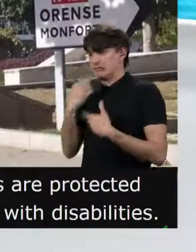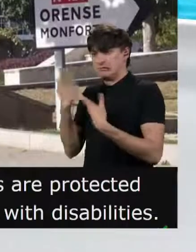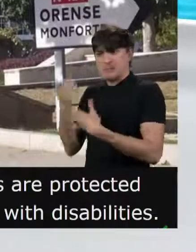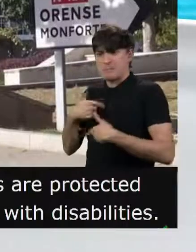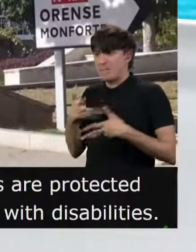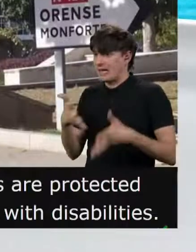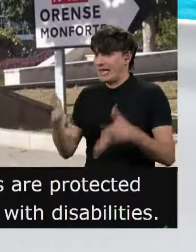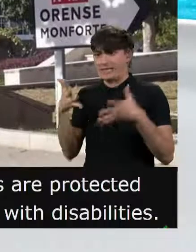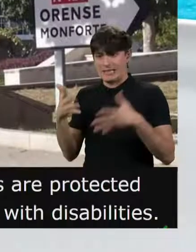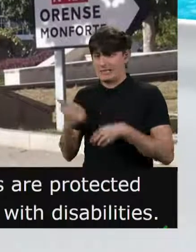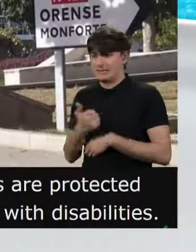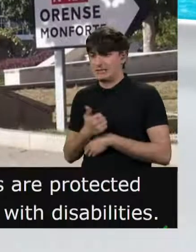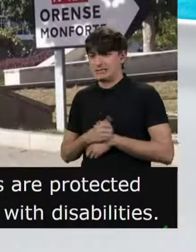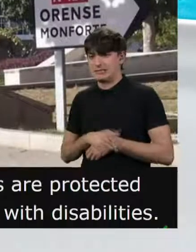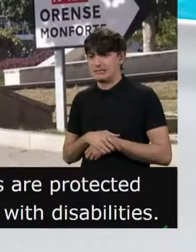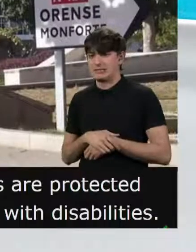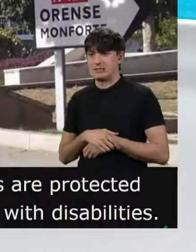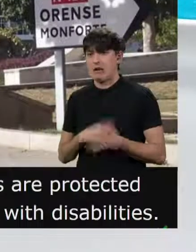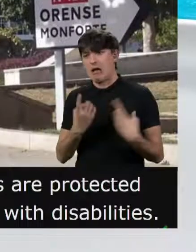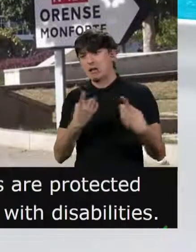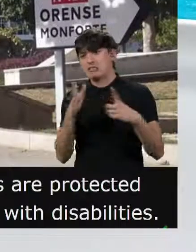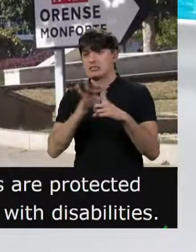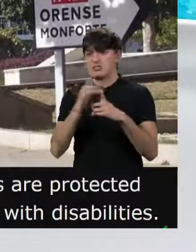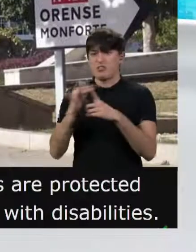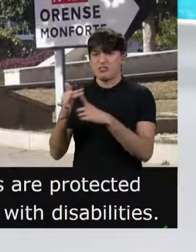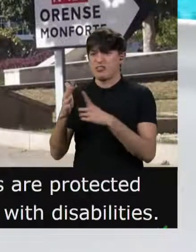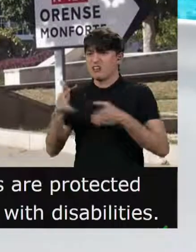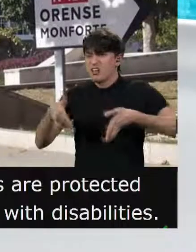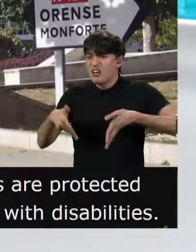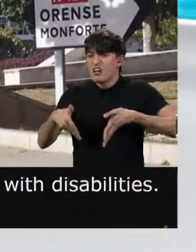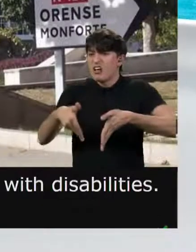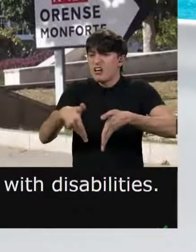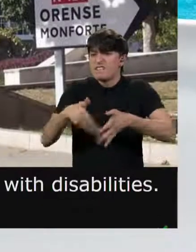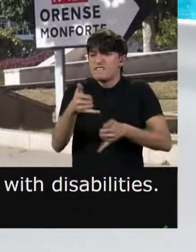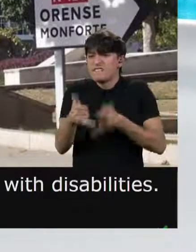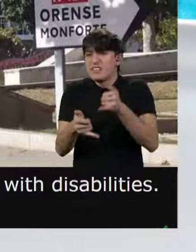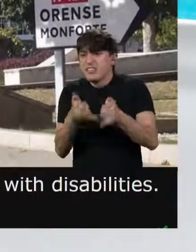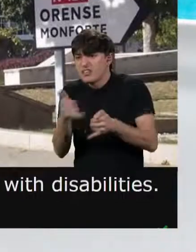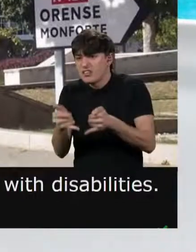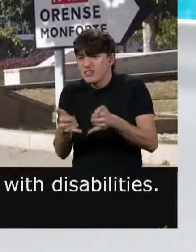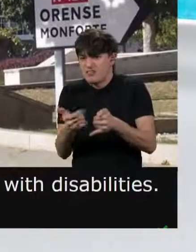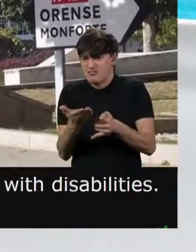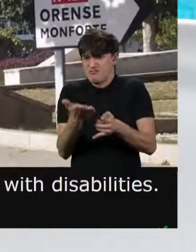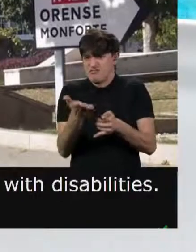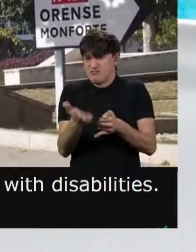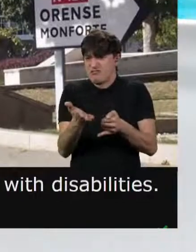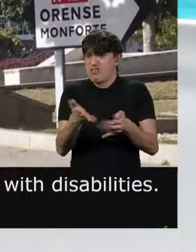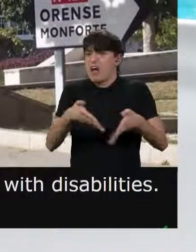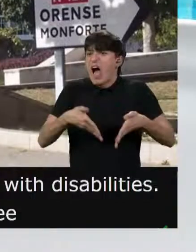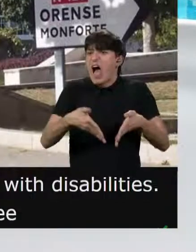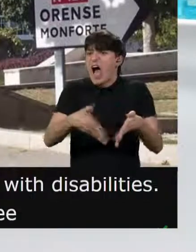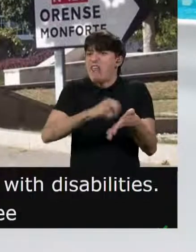This also, I really like to show this one. You see this bike lane?